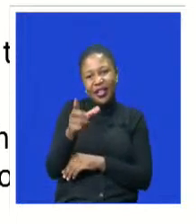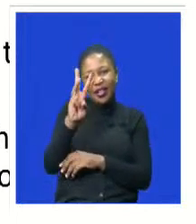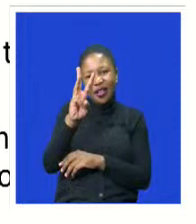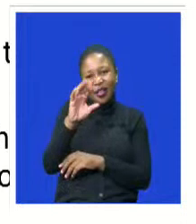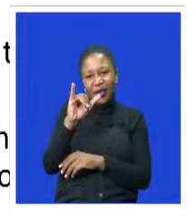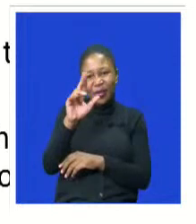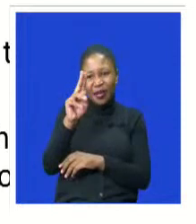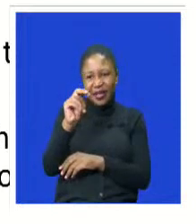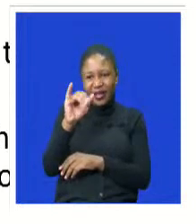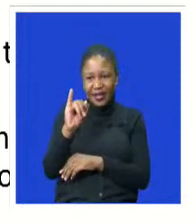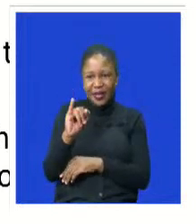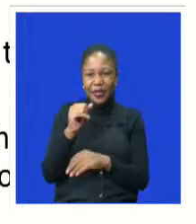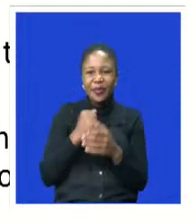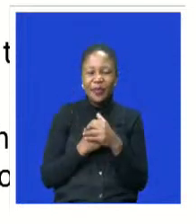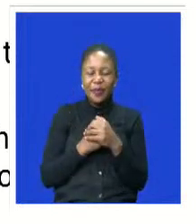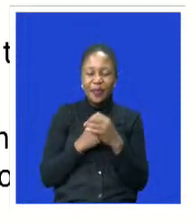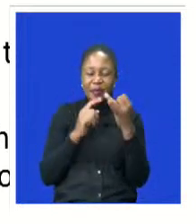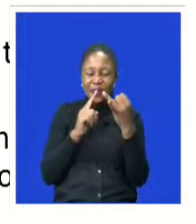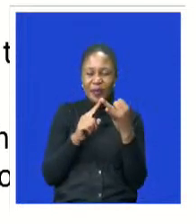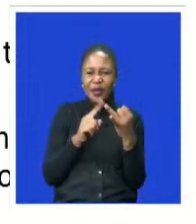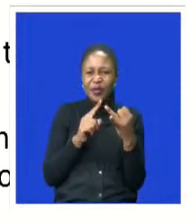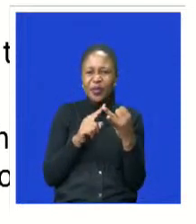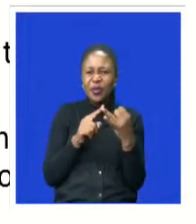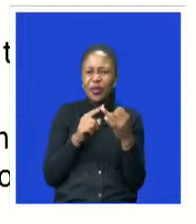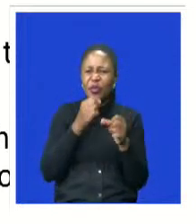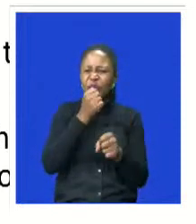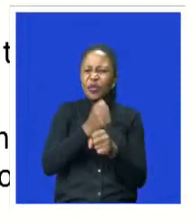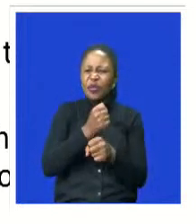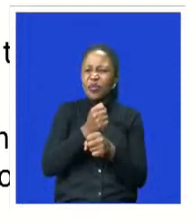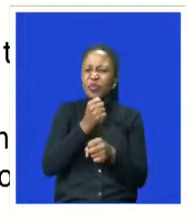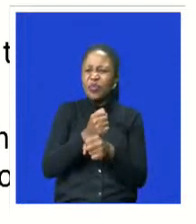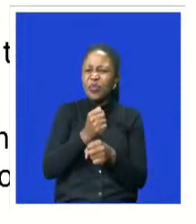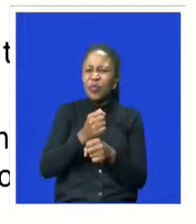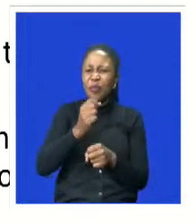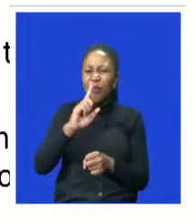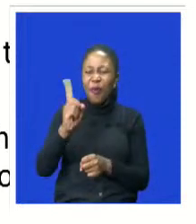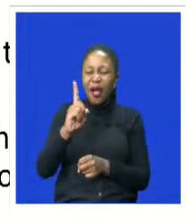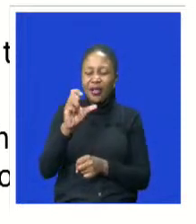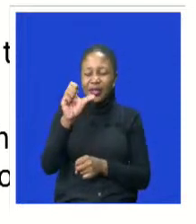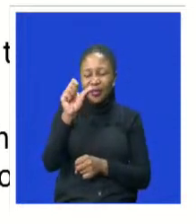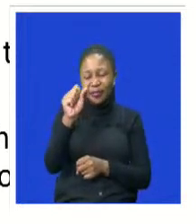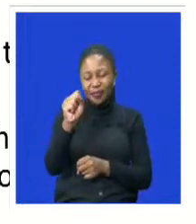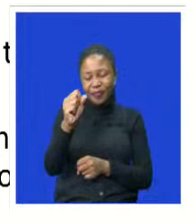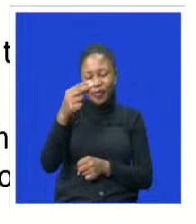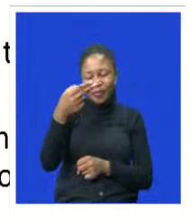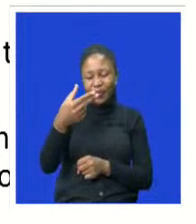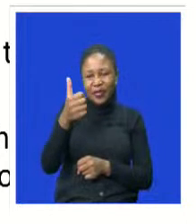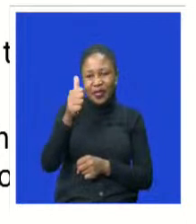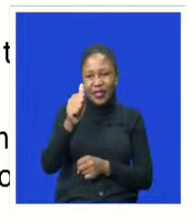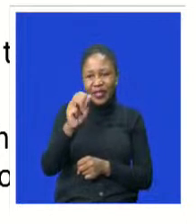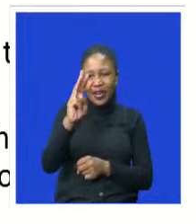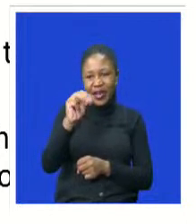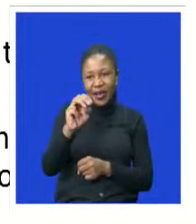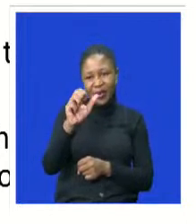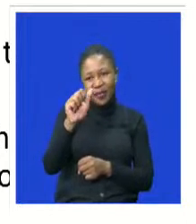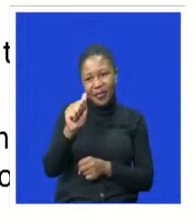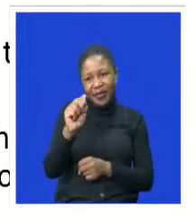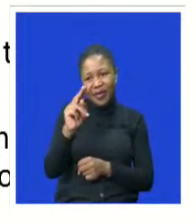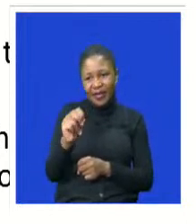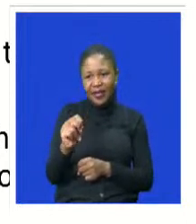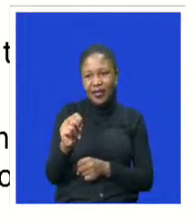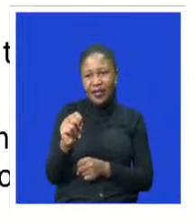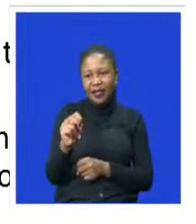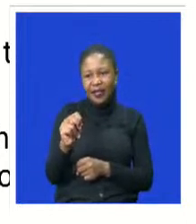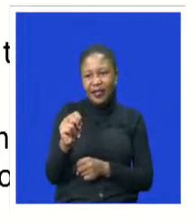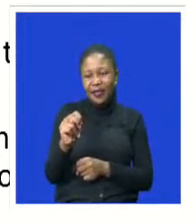shaman among the San. We are saying the shaman was a mouthpiece of the